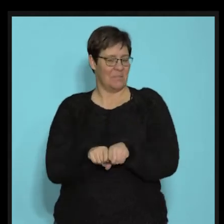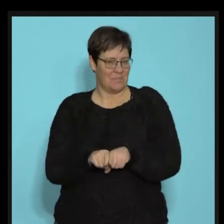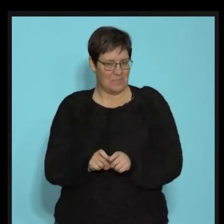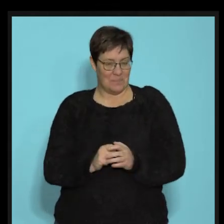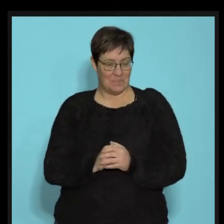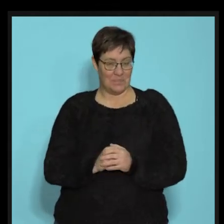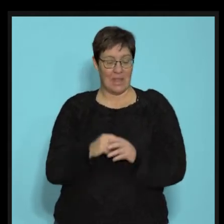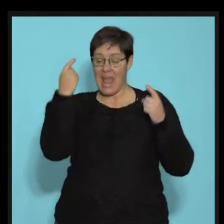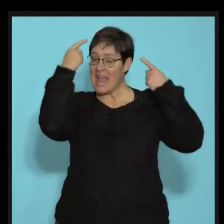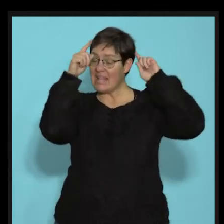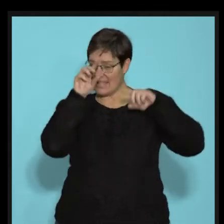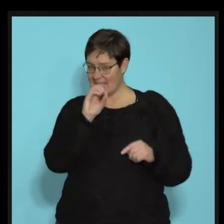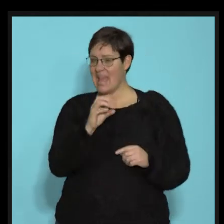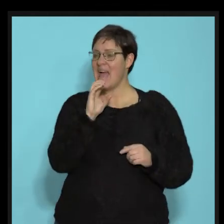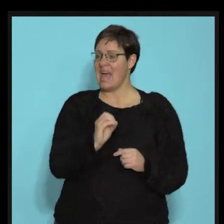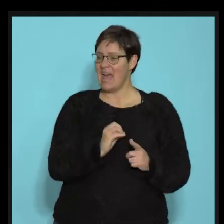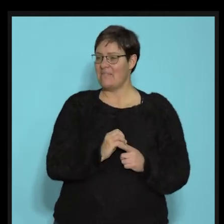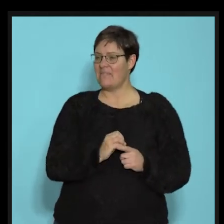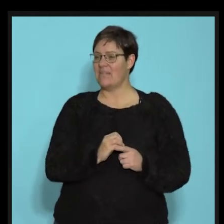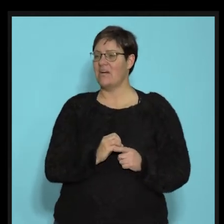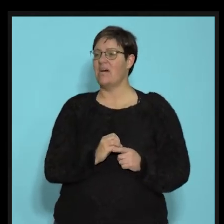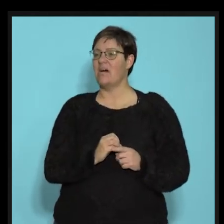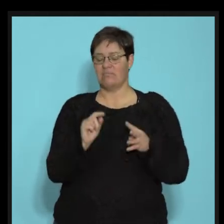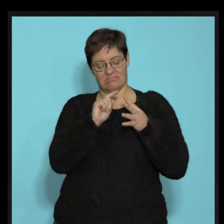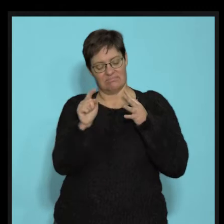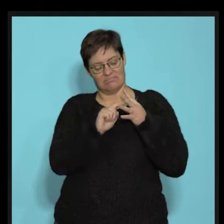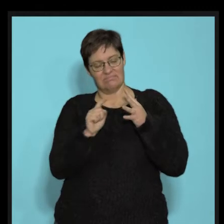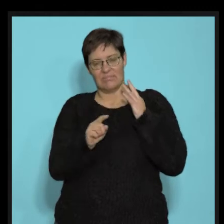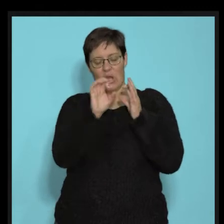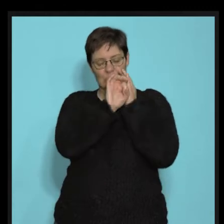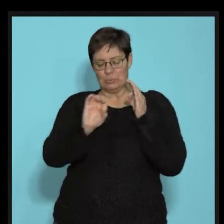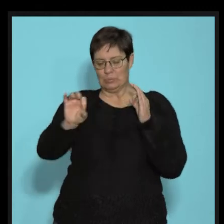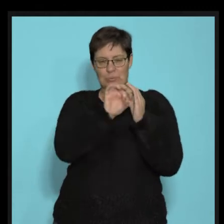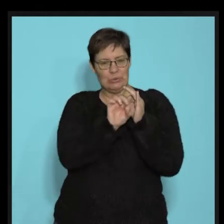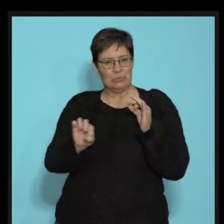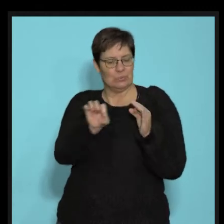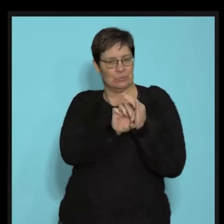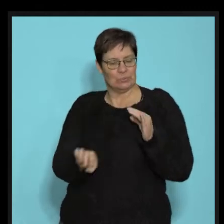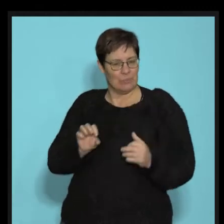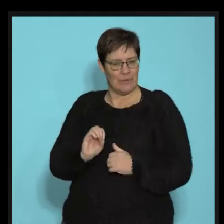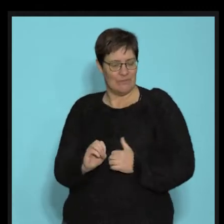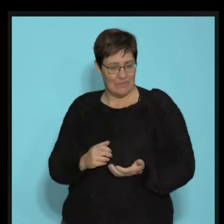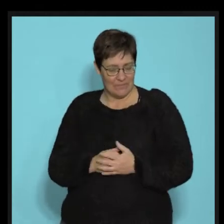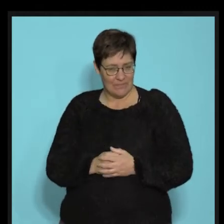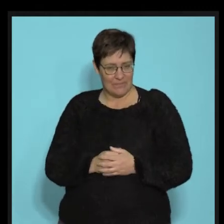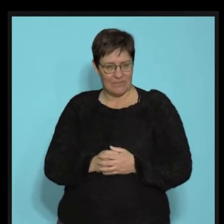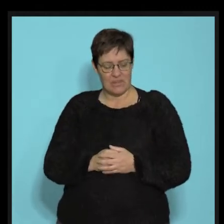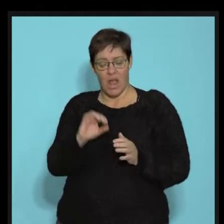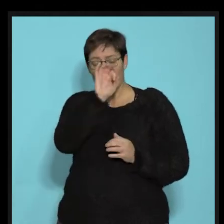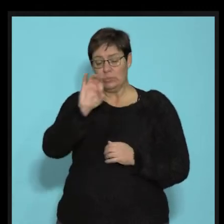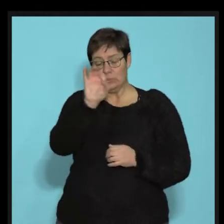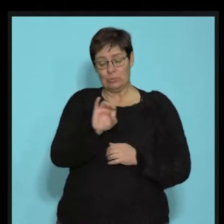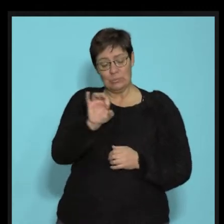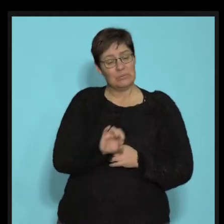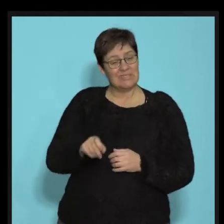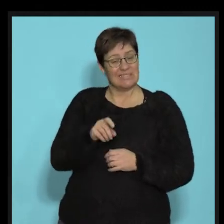insects actually have a series of tubes, right? So they have all of these tubes that when